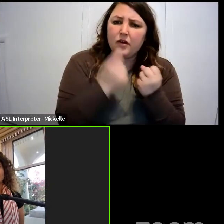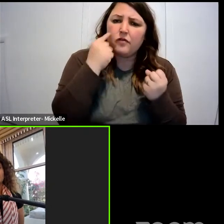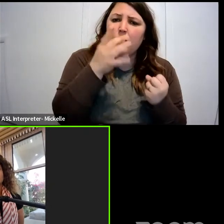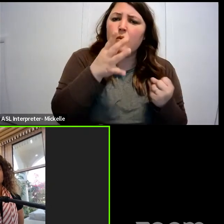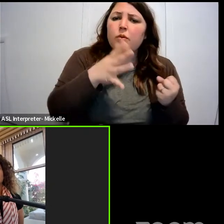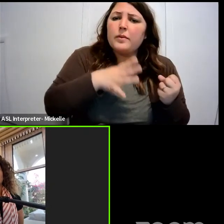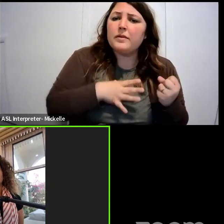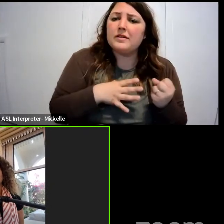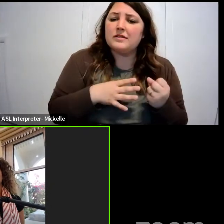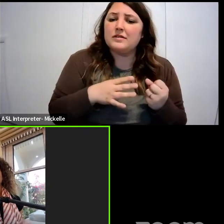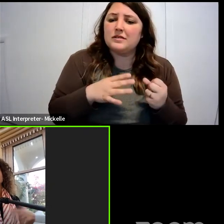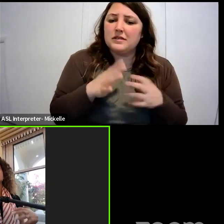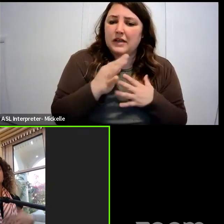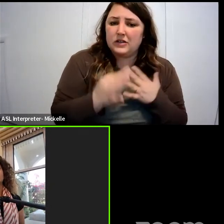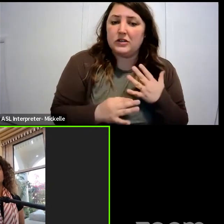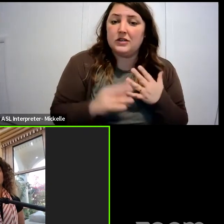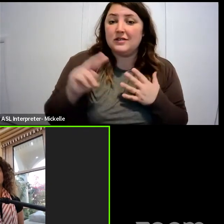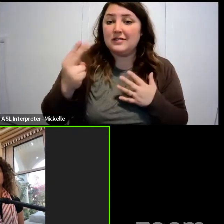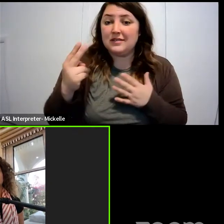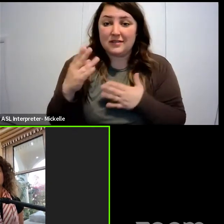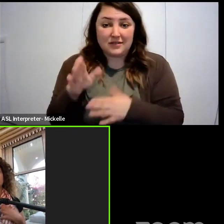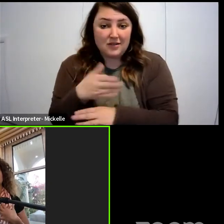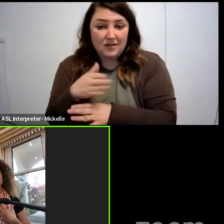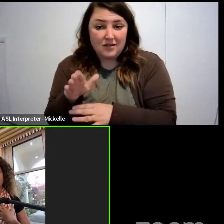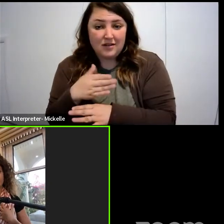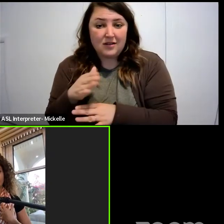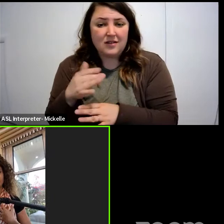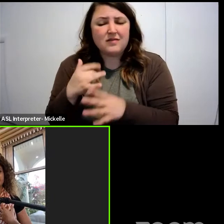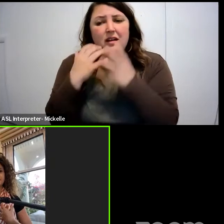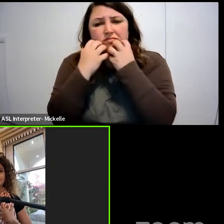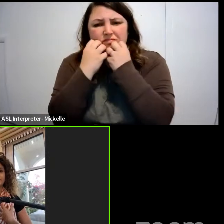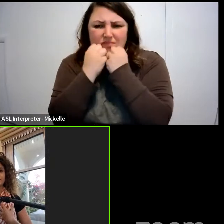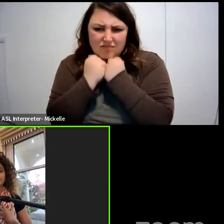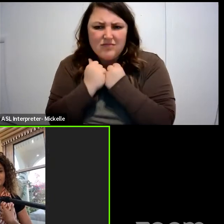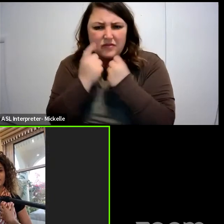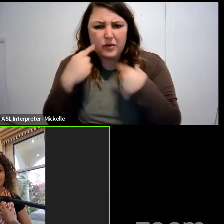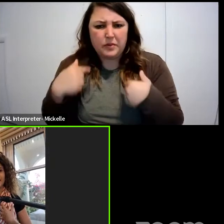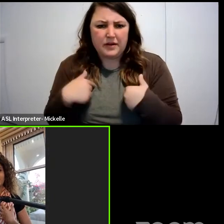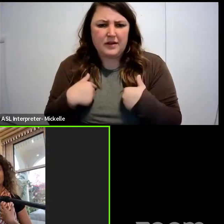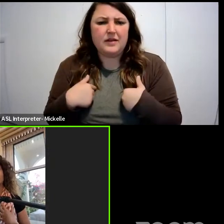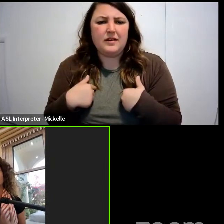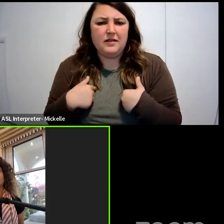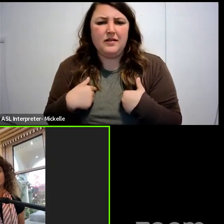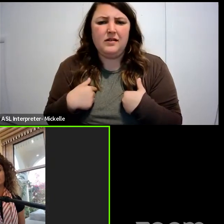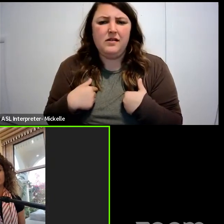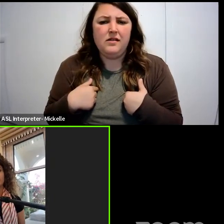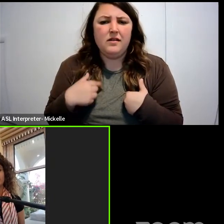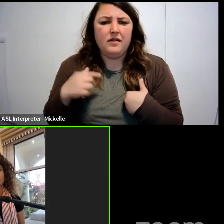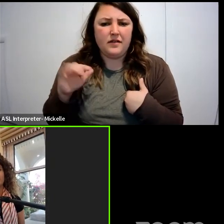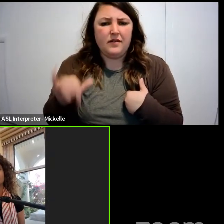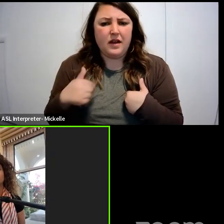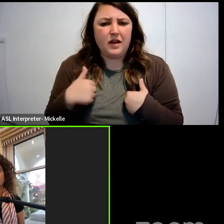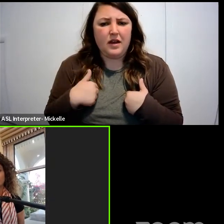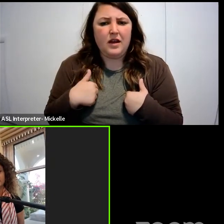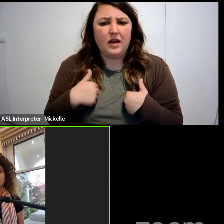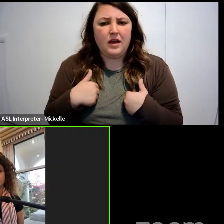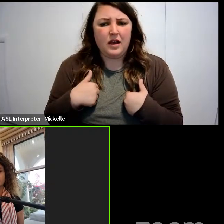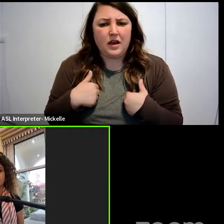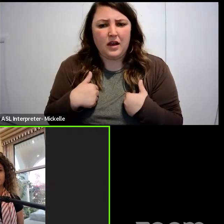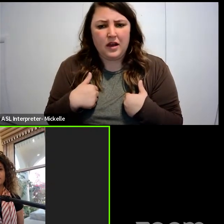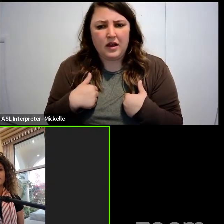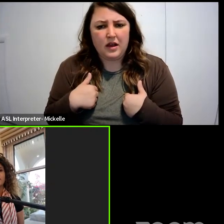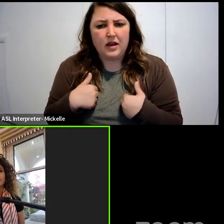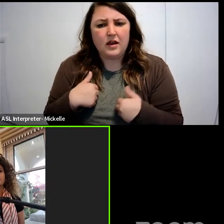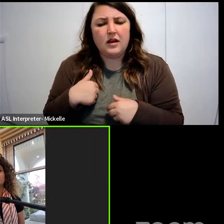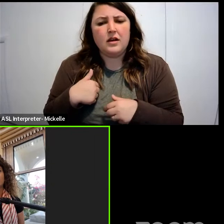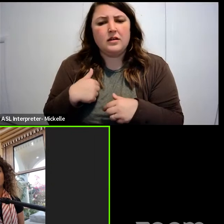agency. So the second song is The Dearest to My Heart, which I performed following the Beirut port